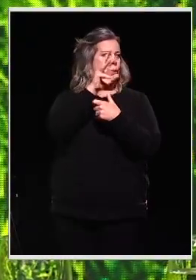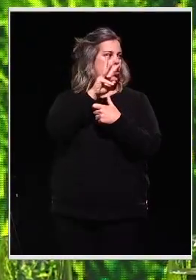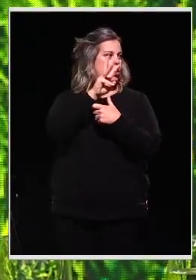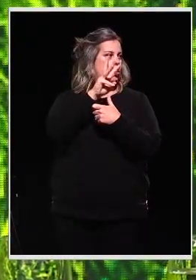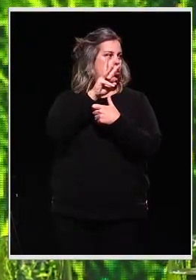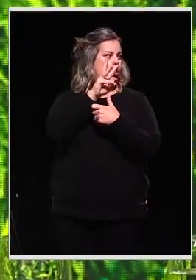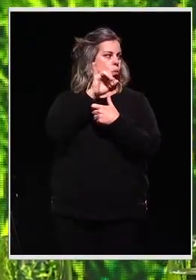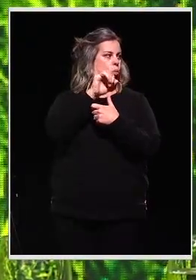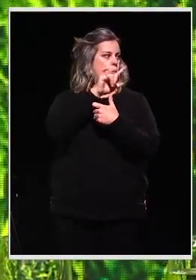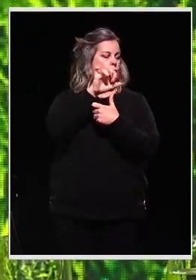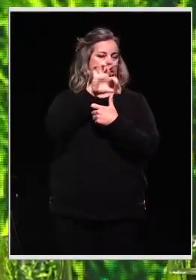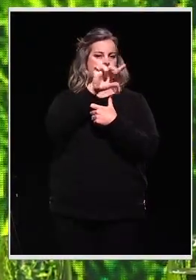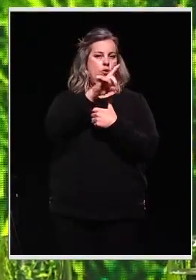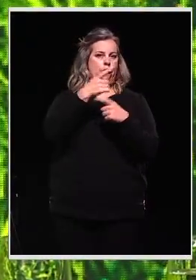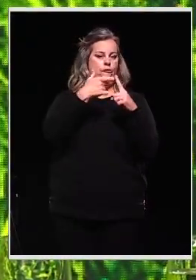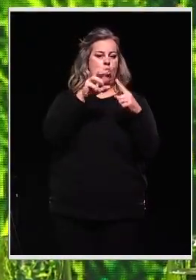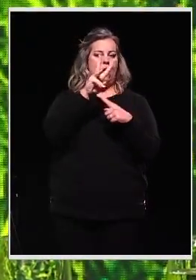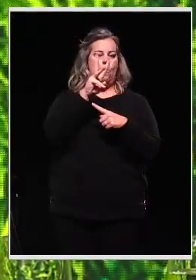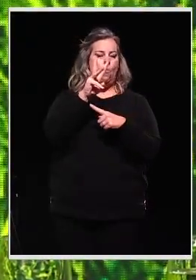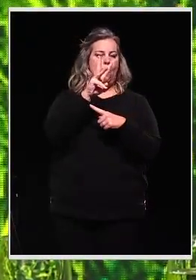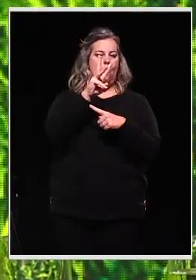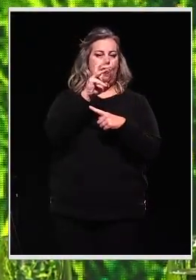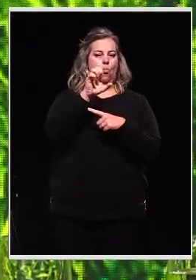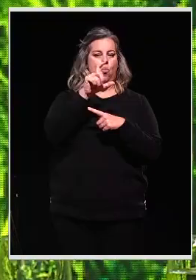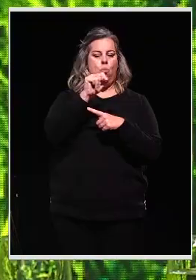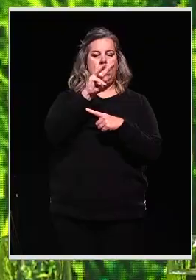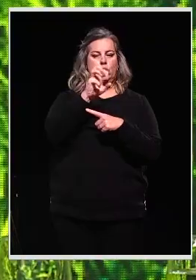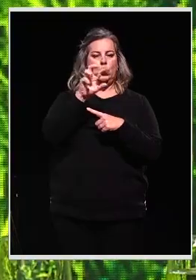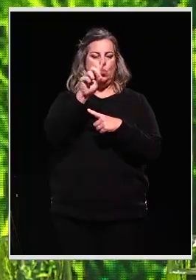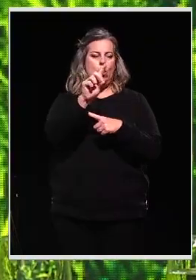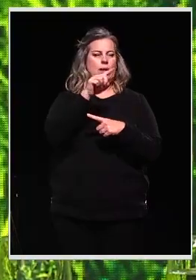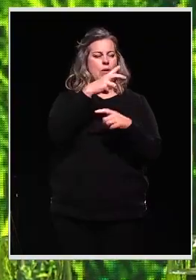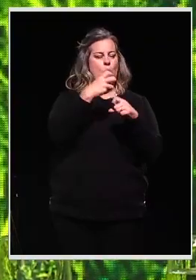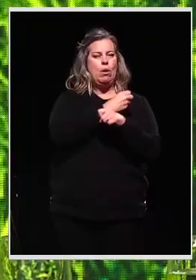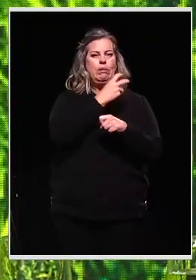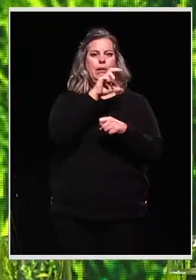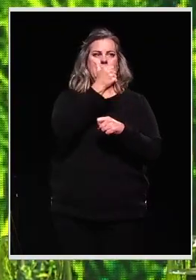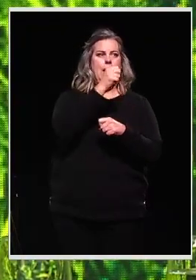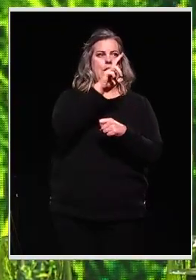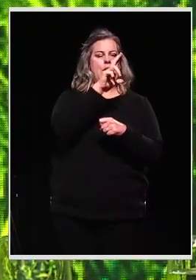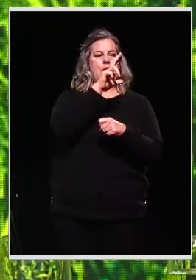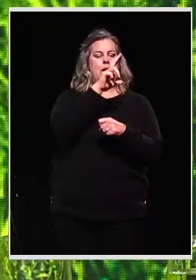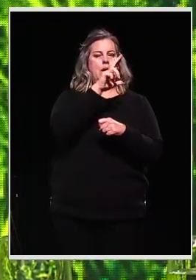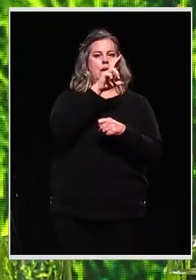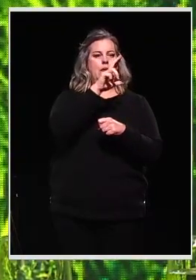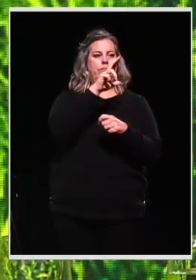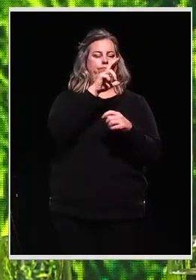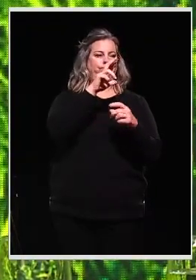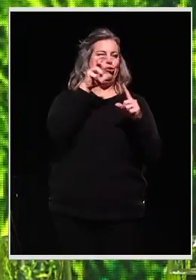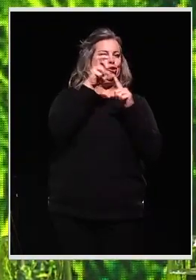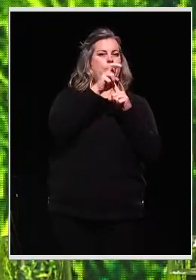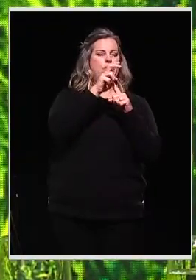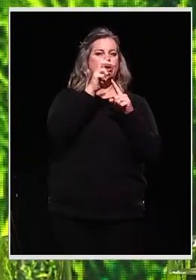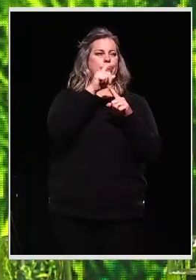John Wooden, like the most famous basketball coach, won out like 10 NCAA titles at UCLA. He used to always say, be quick, but don't hurry.